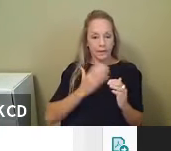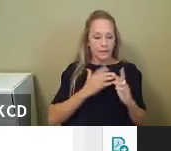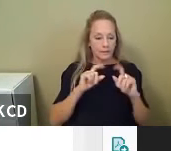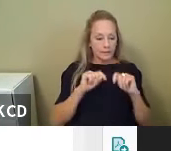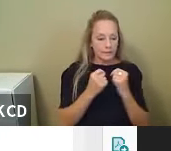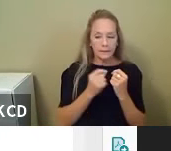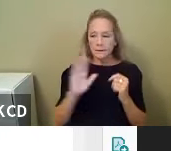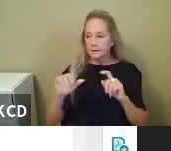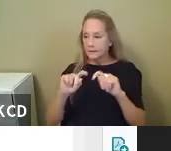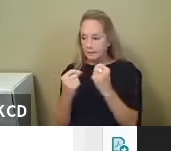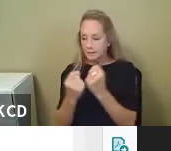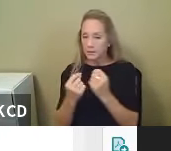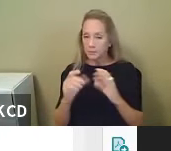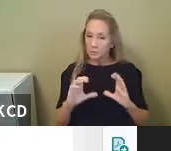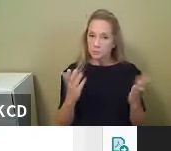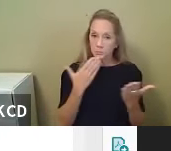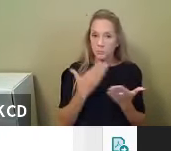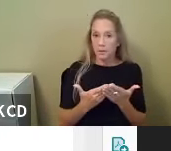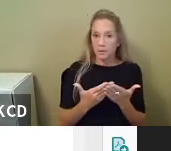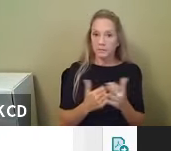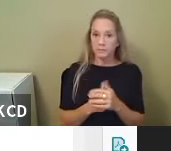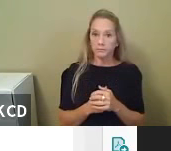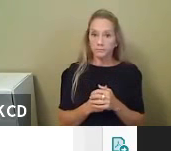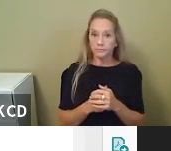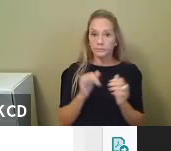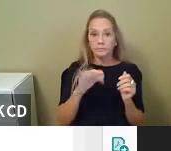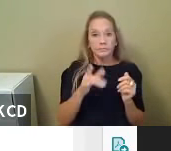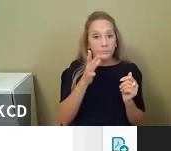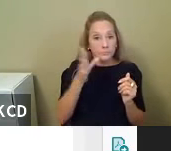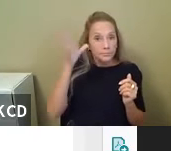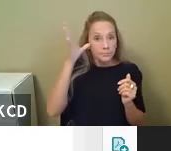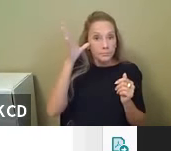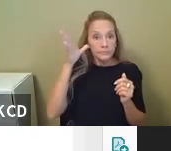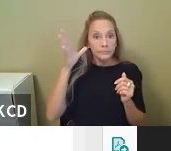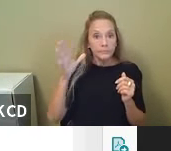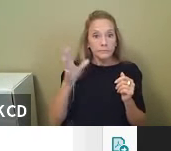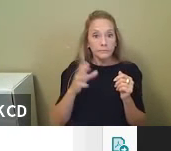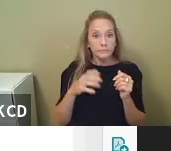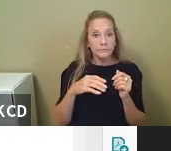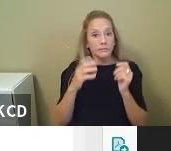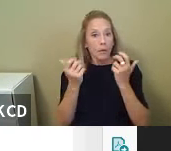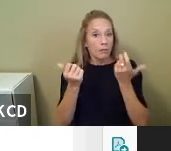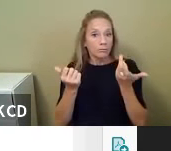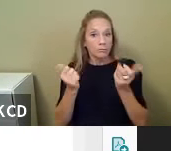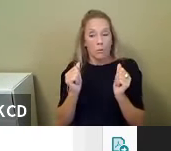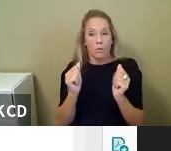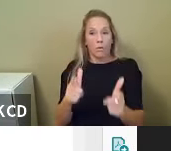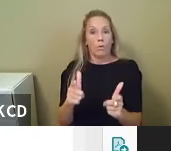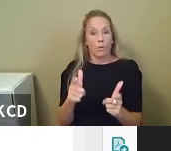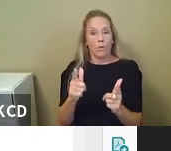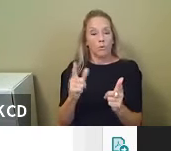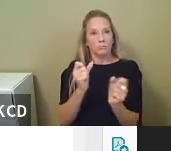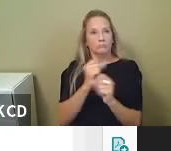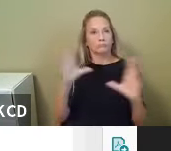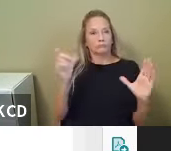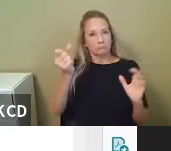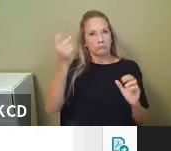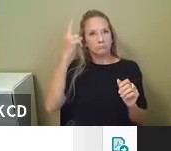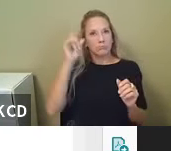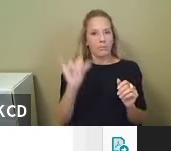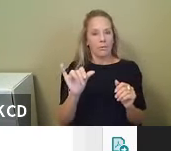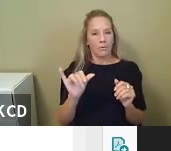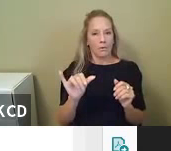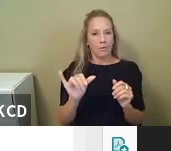doing when speaking, with interviewing parents and cases and everybody to get the full picture of making